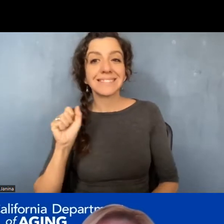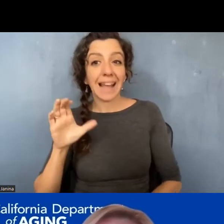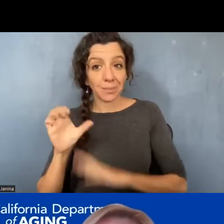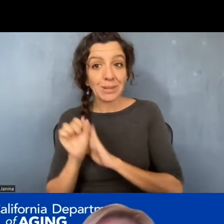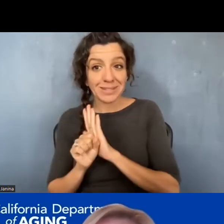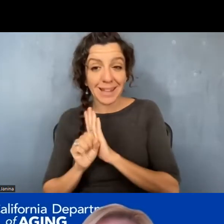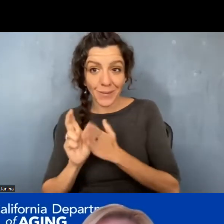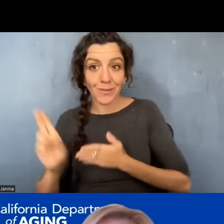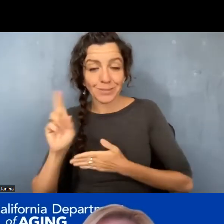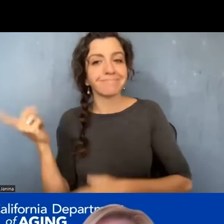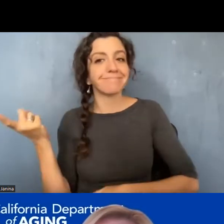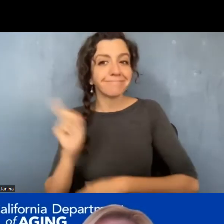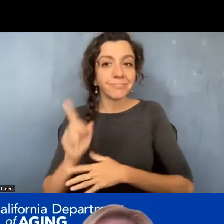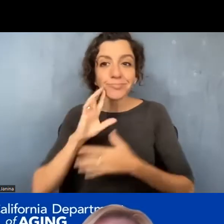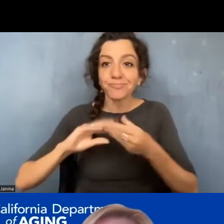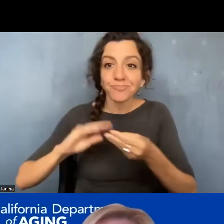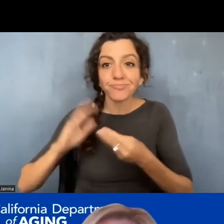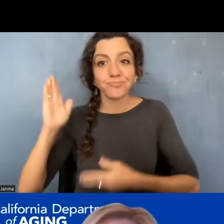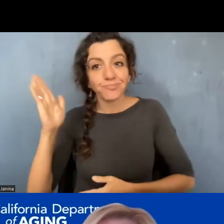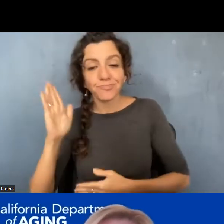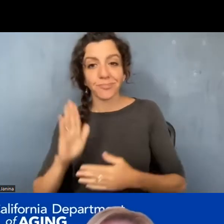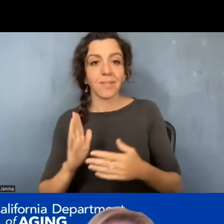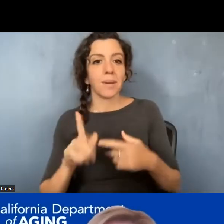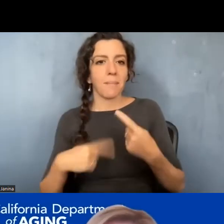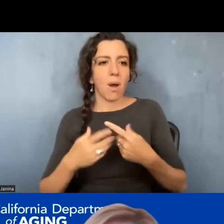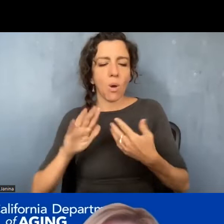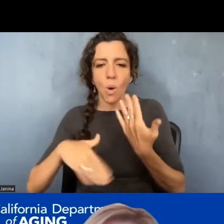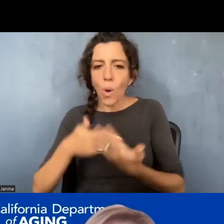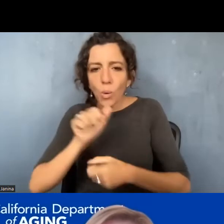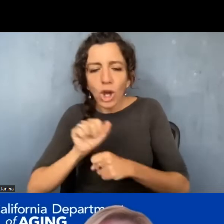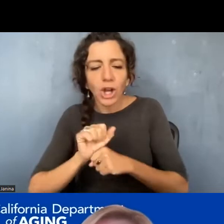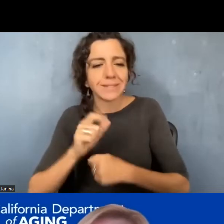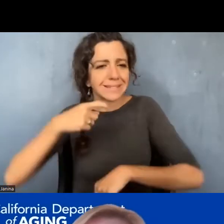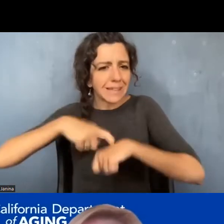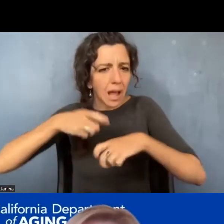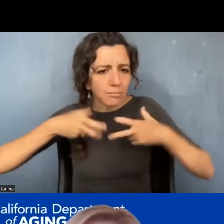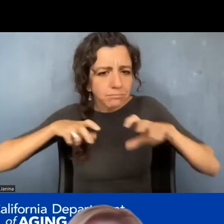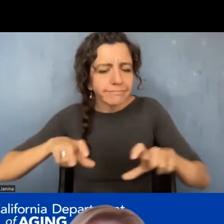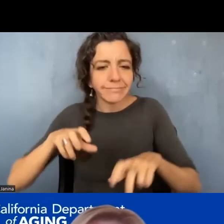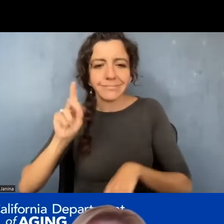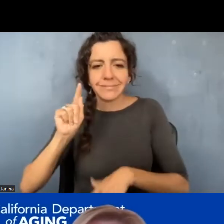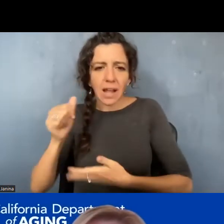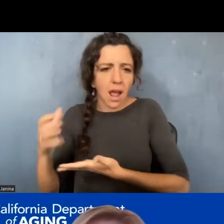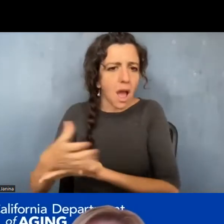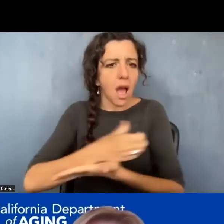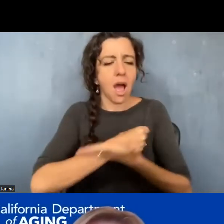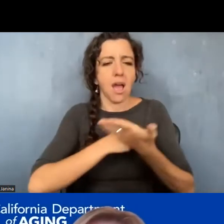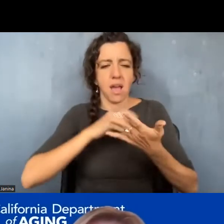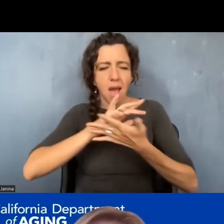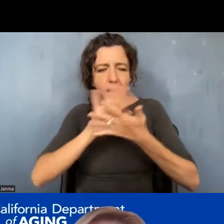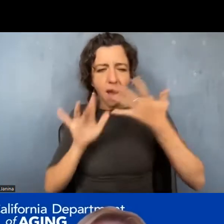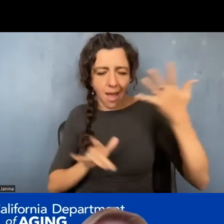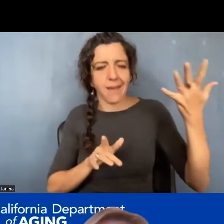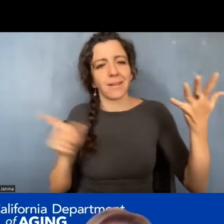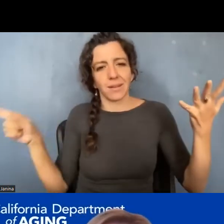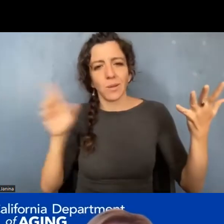presentation about how much time was spent, how much data was collected, how much information was gathered.